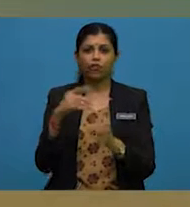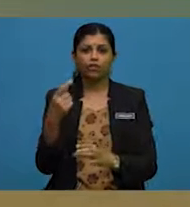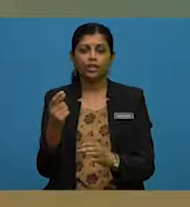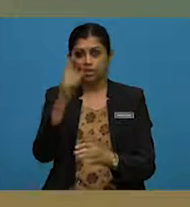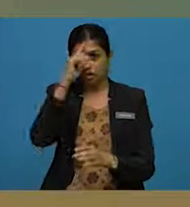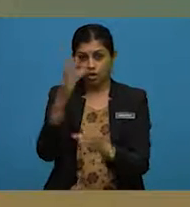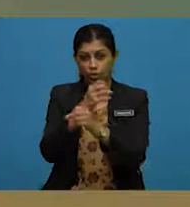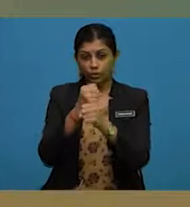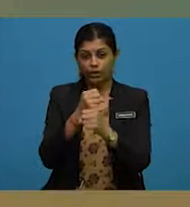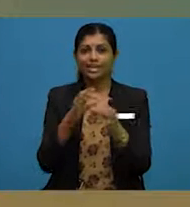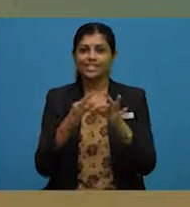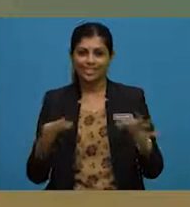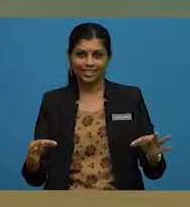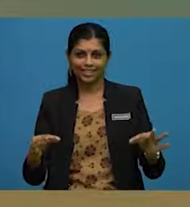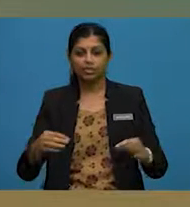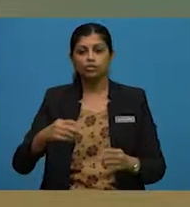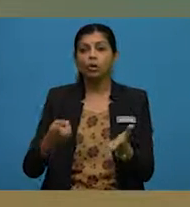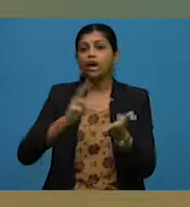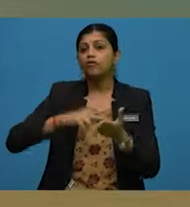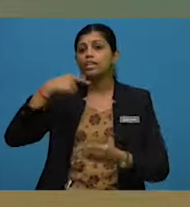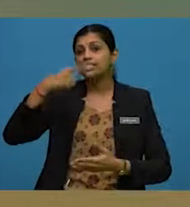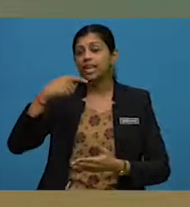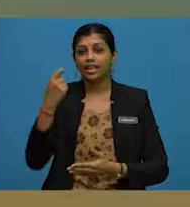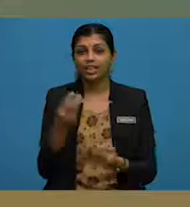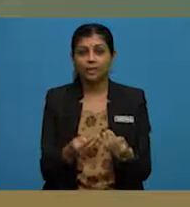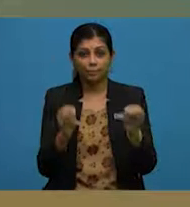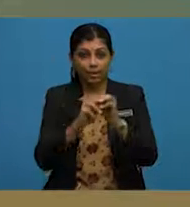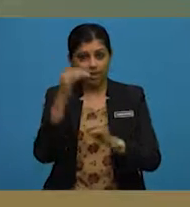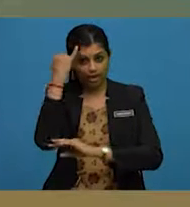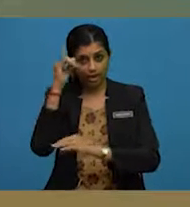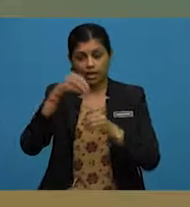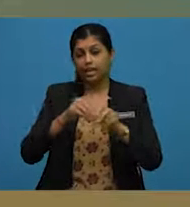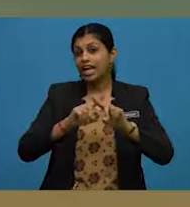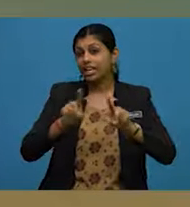to restate the main idea in different words.